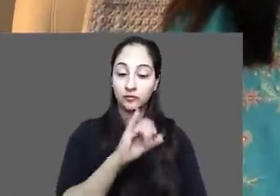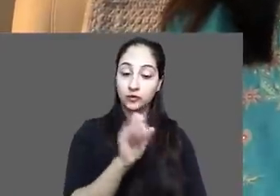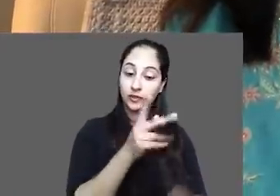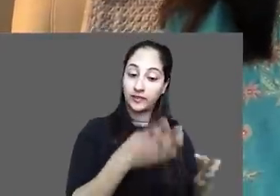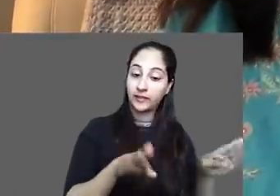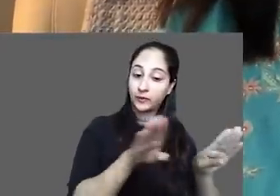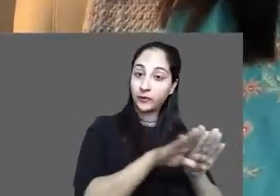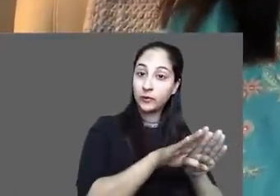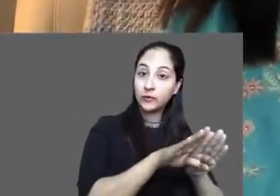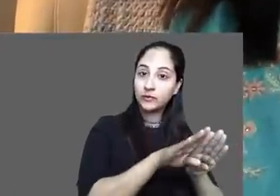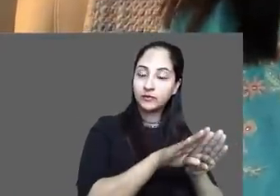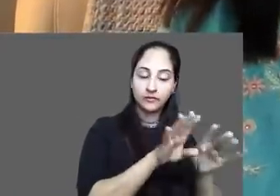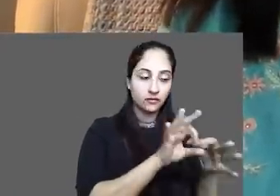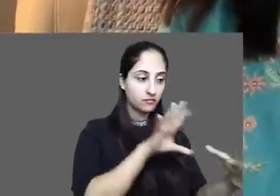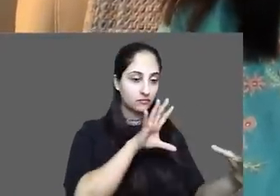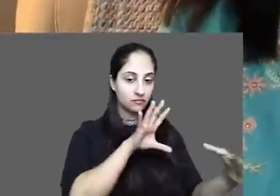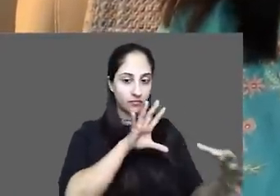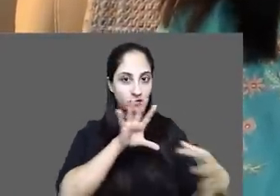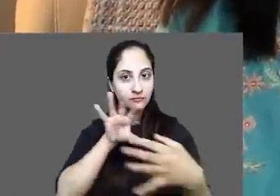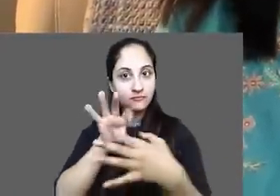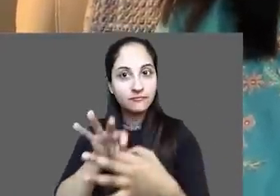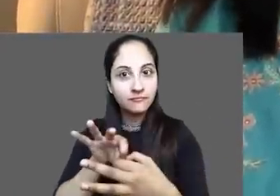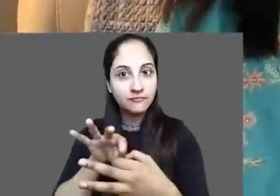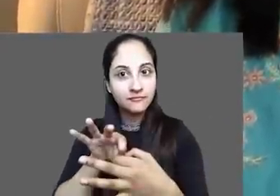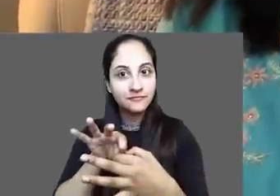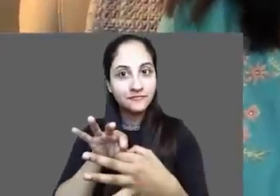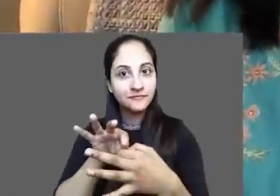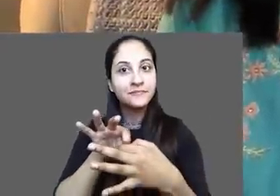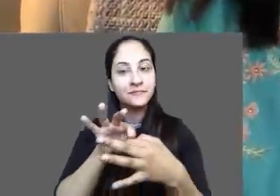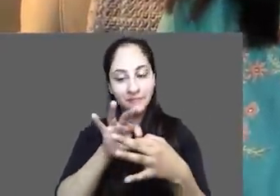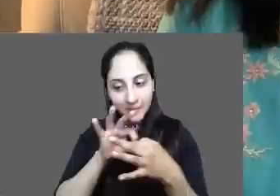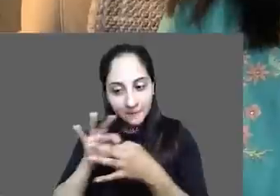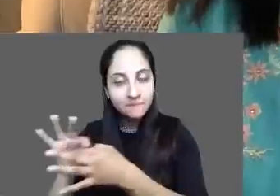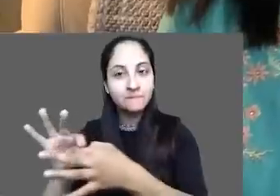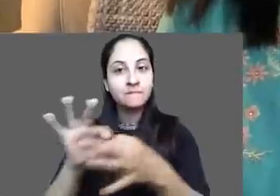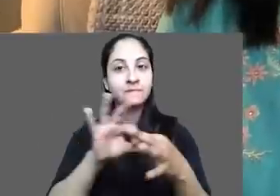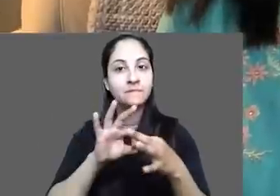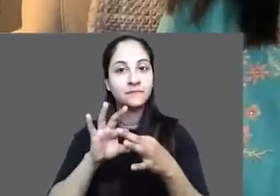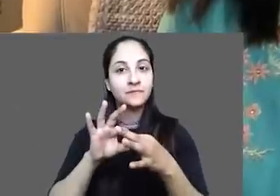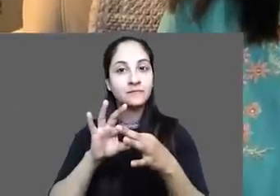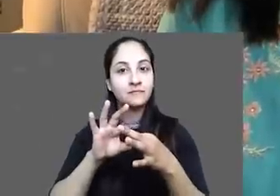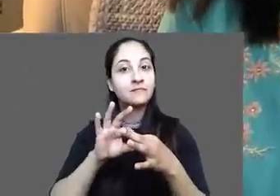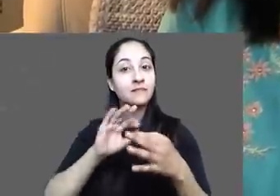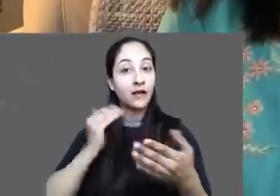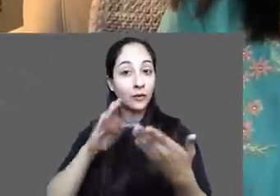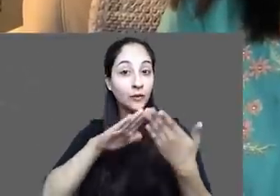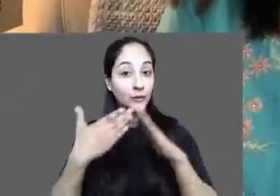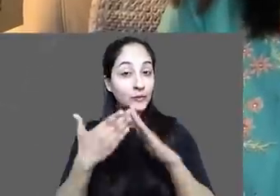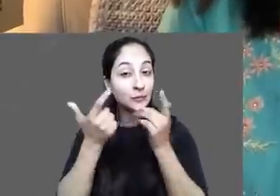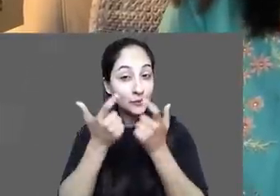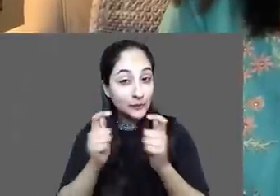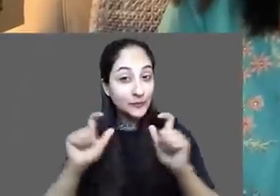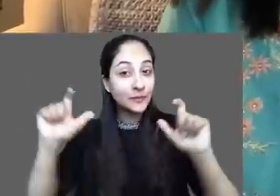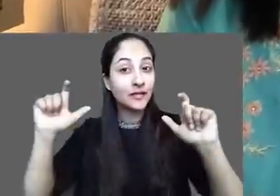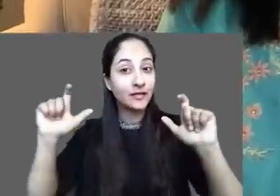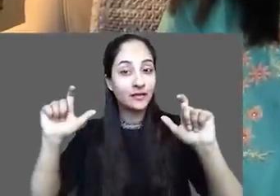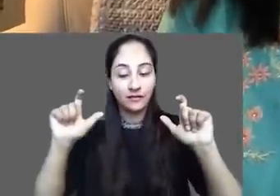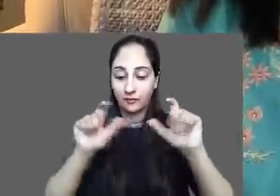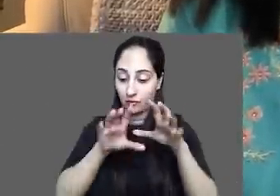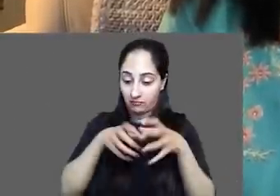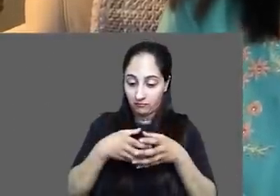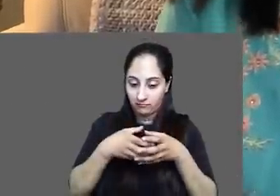closed and we lost that connection with each other, it was Friday night reflections that actually helped us to